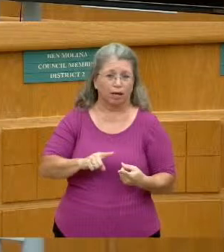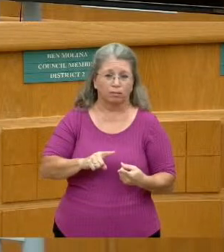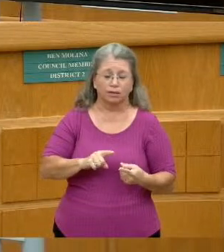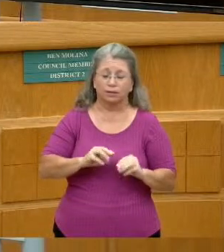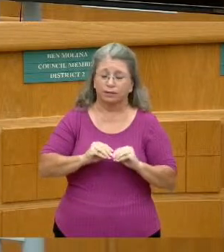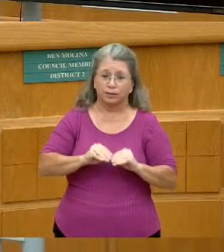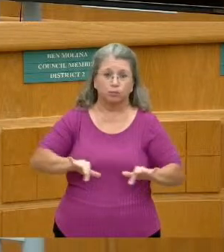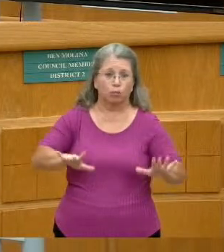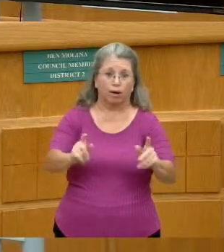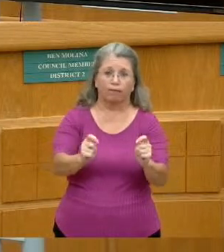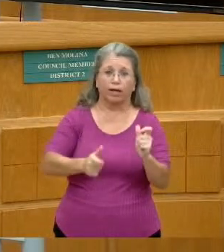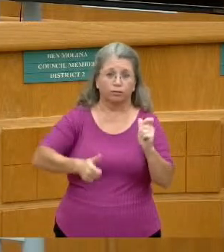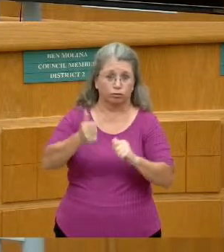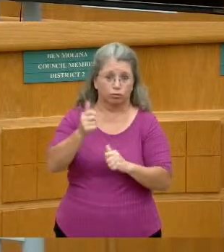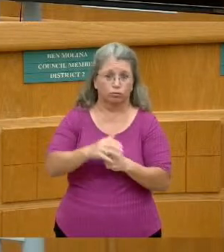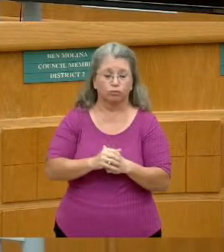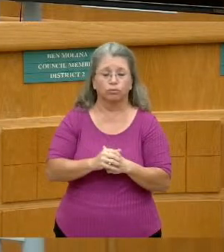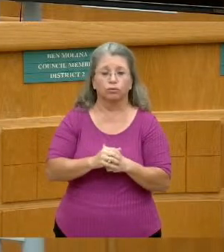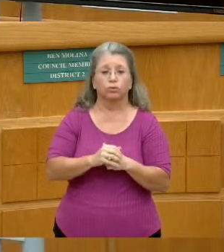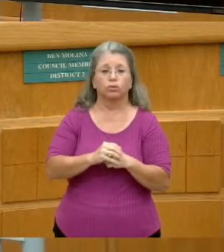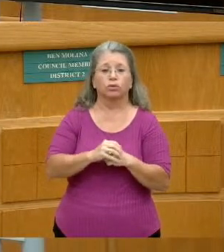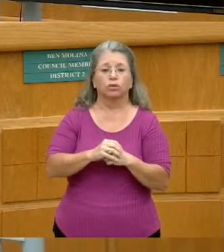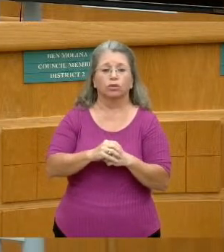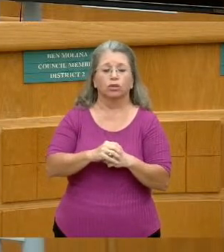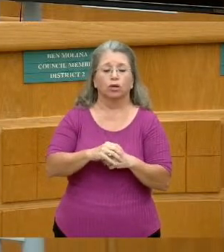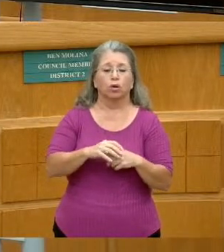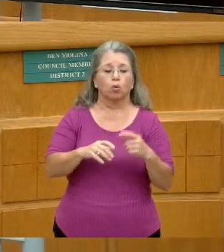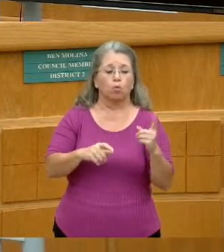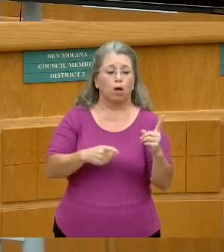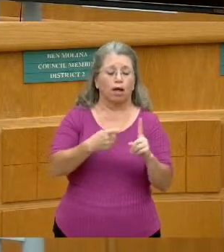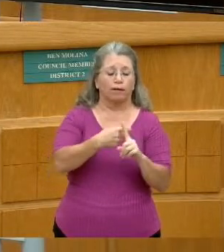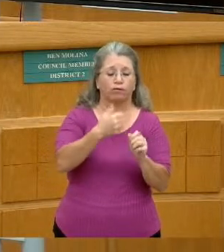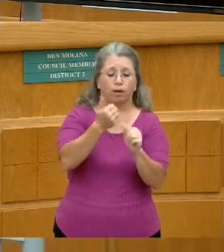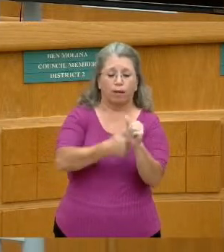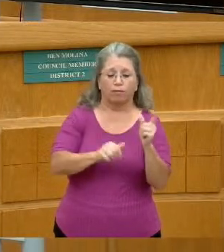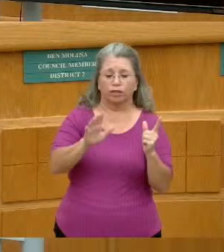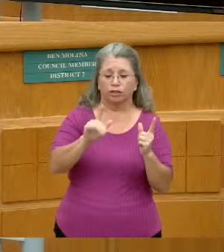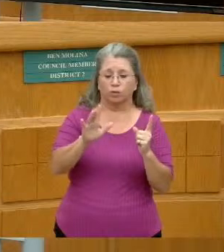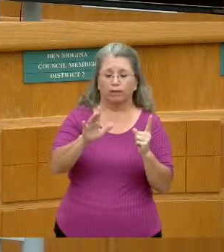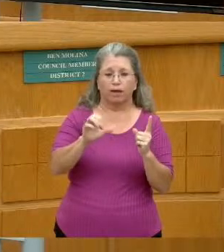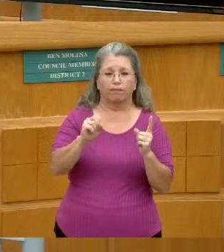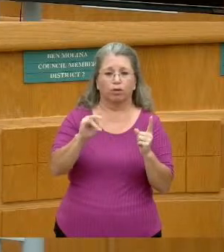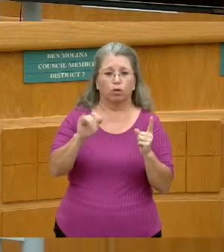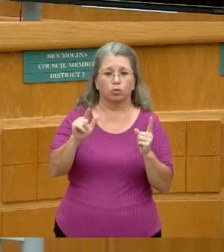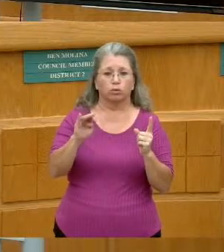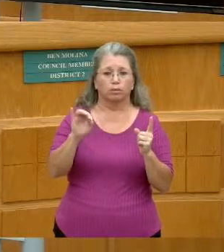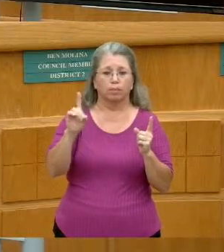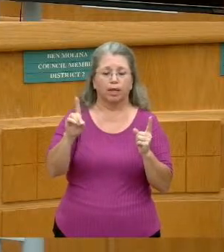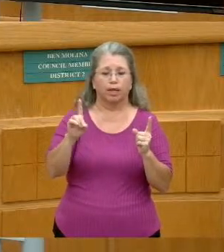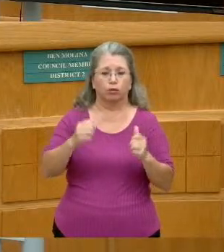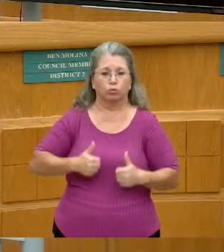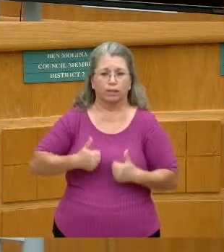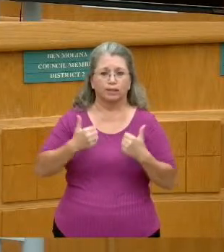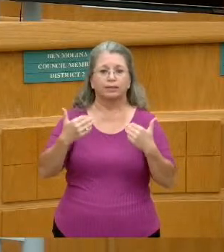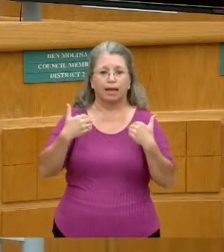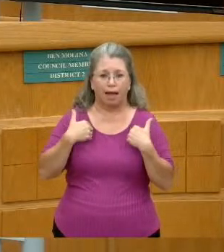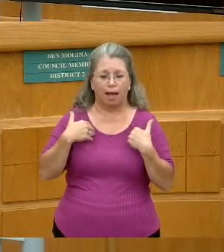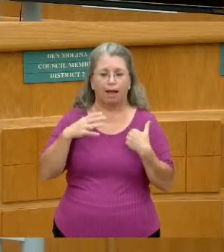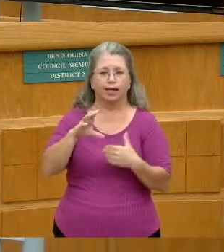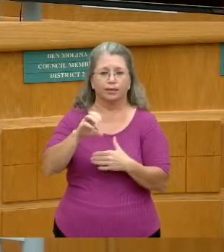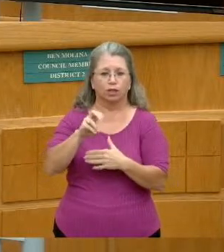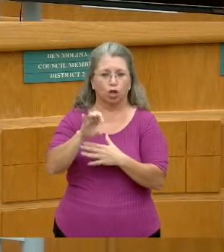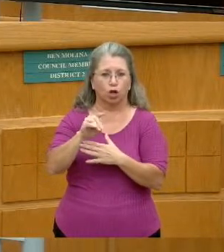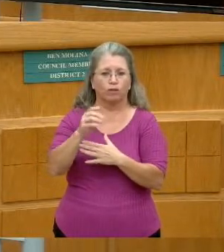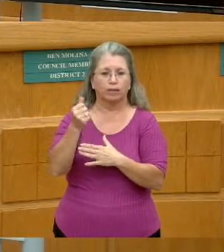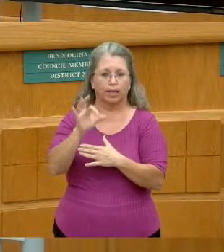1 in every 25 to 50 Coastal Bend residents have COVID-19 right now. We are estimating